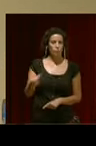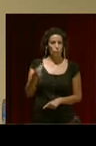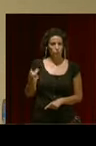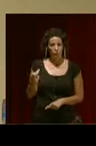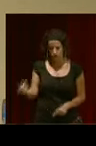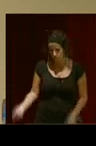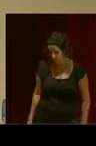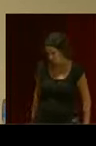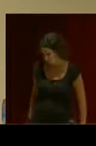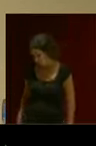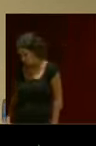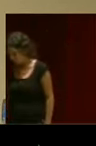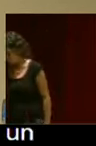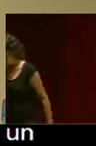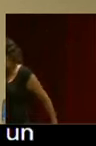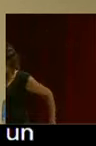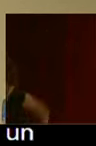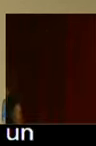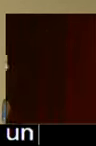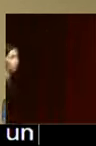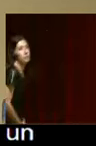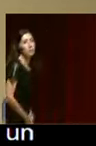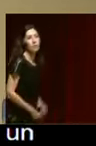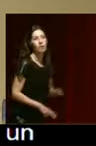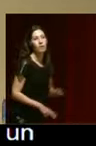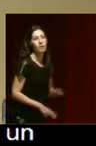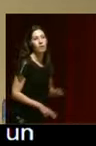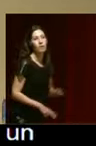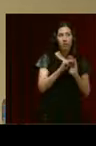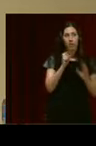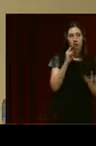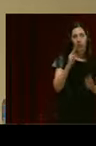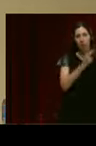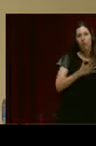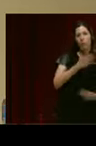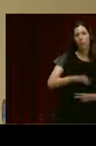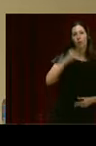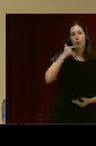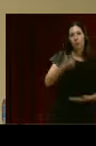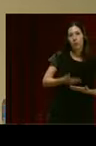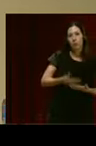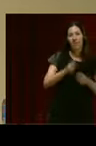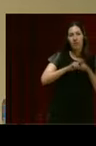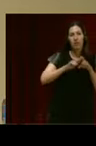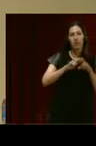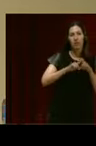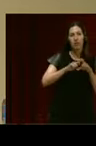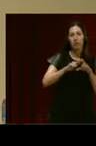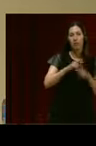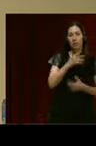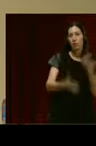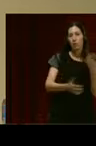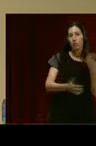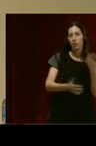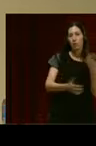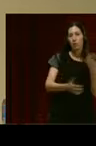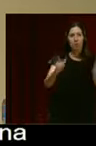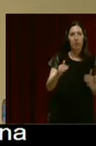do something useful. We have a dummy on the video. You will see